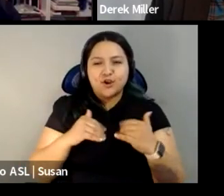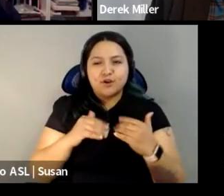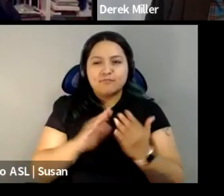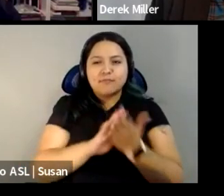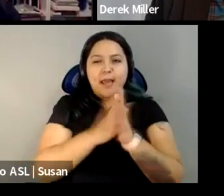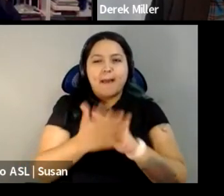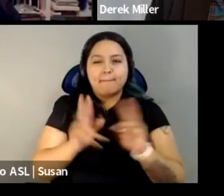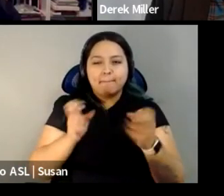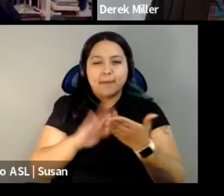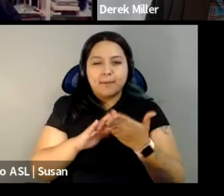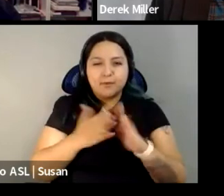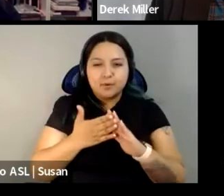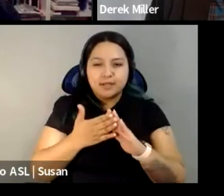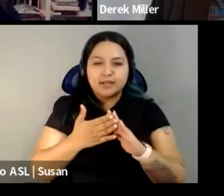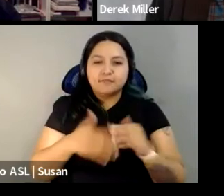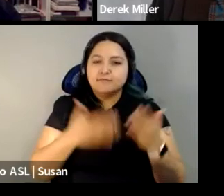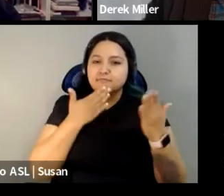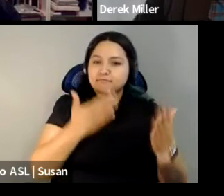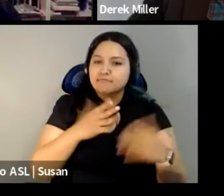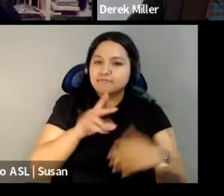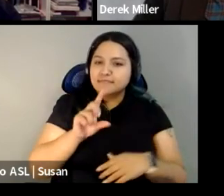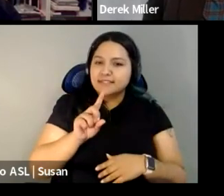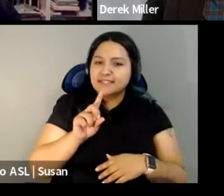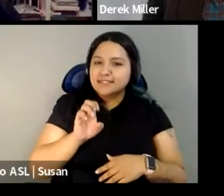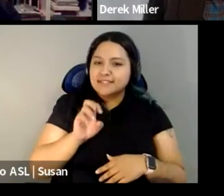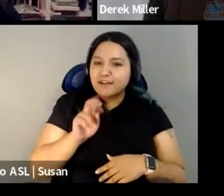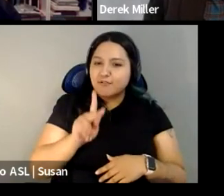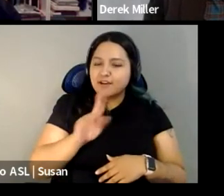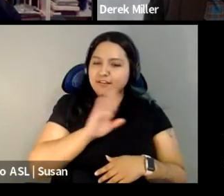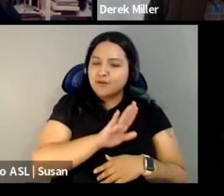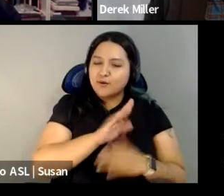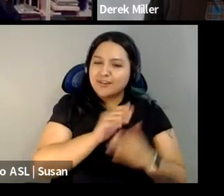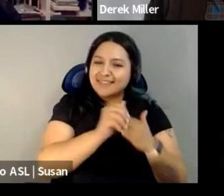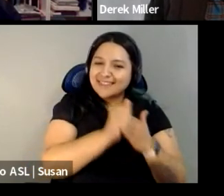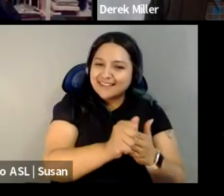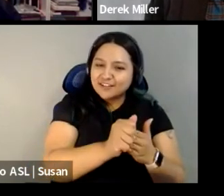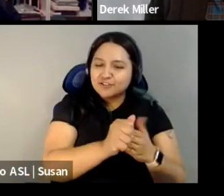Derek for his leadership, his extraordinary scholarship in really, really